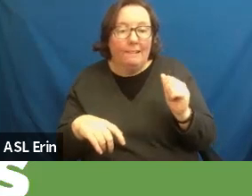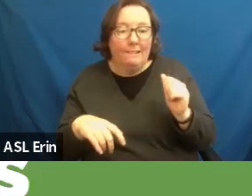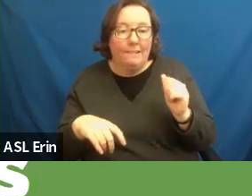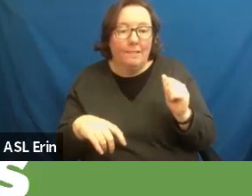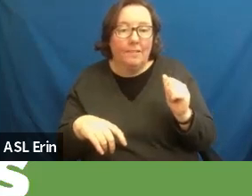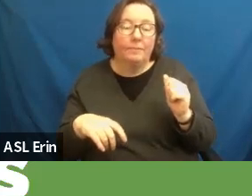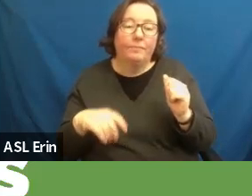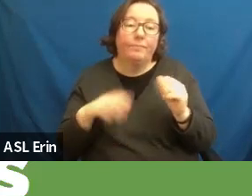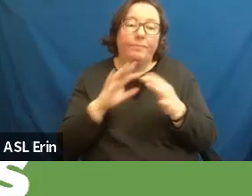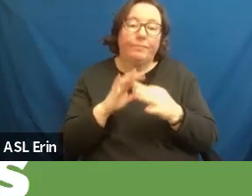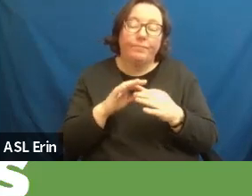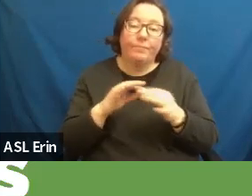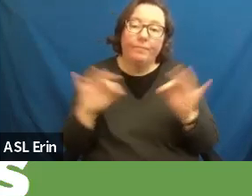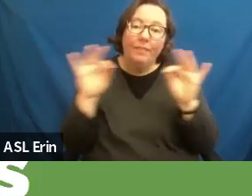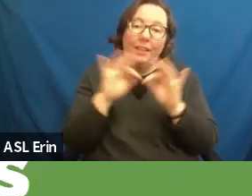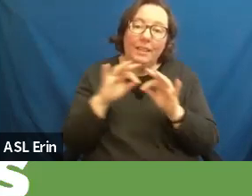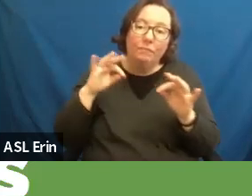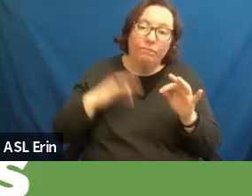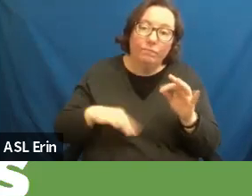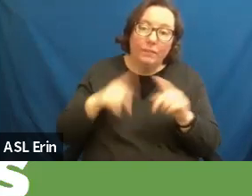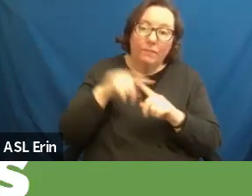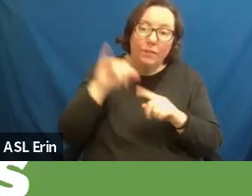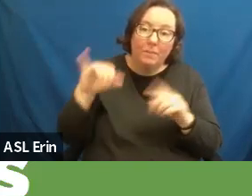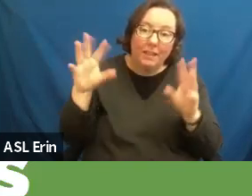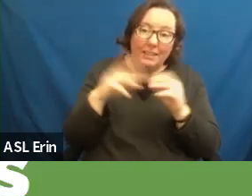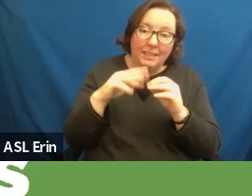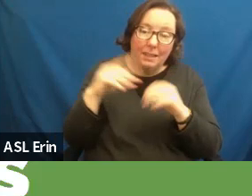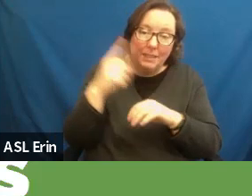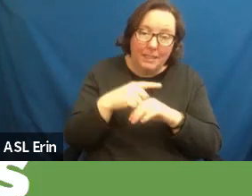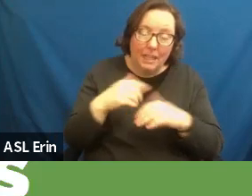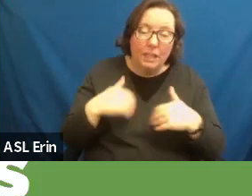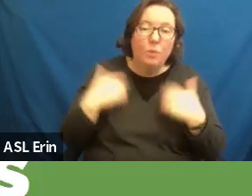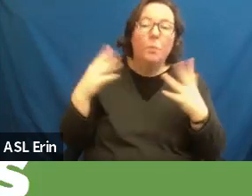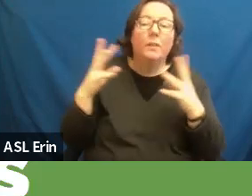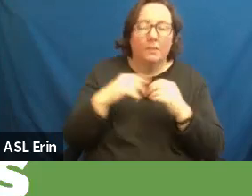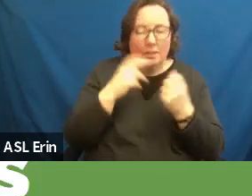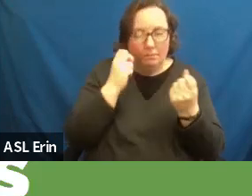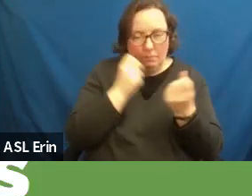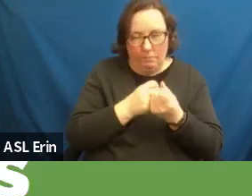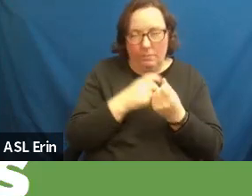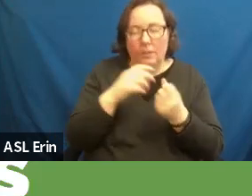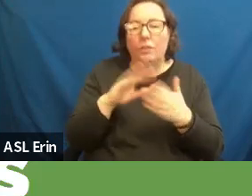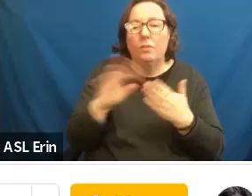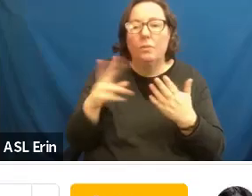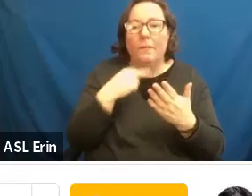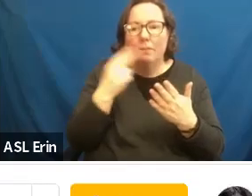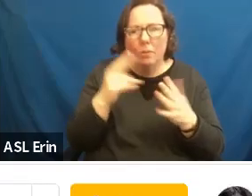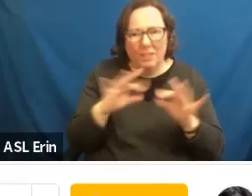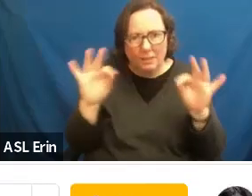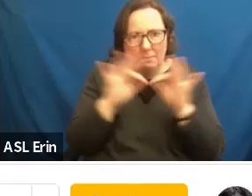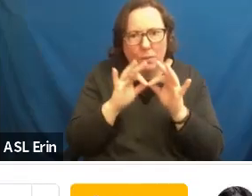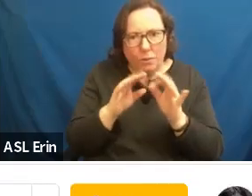In regards to key lessons and takeaway, the Youth Summit reinforced that student voices matter at